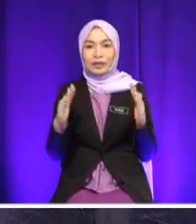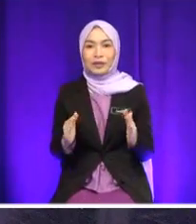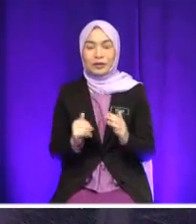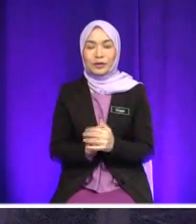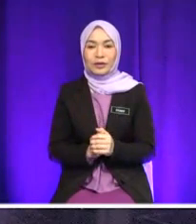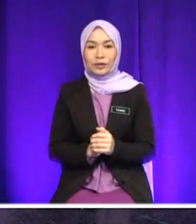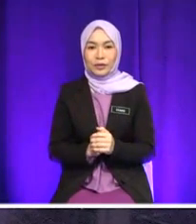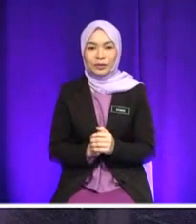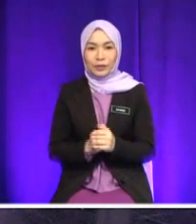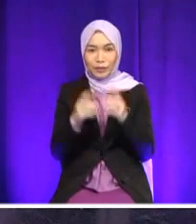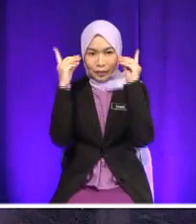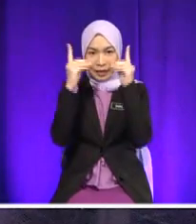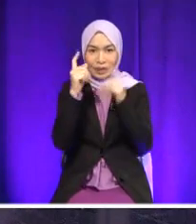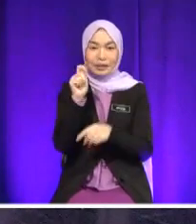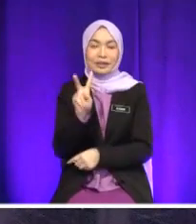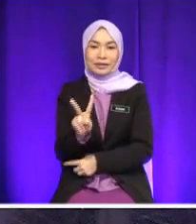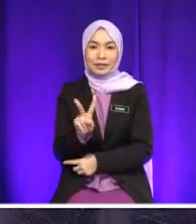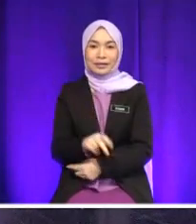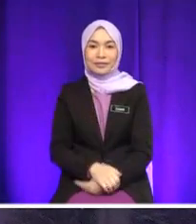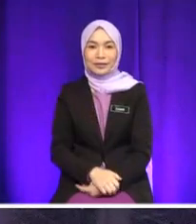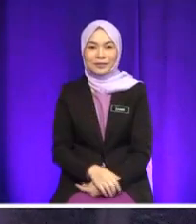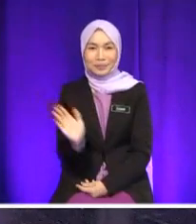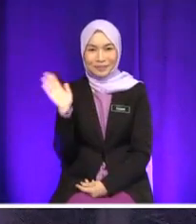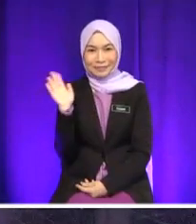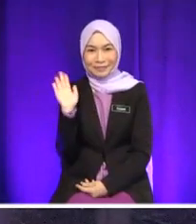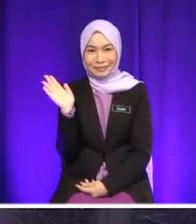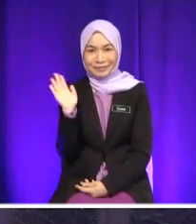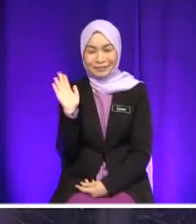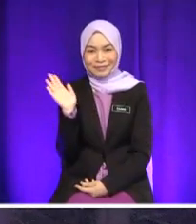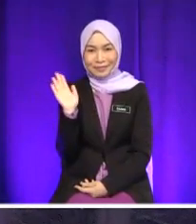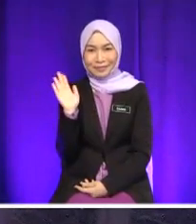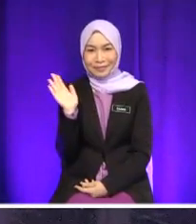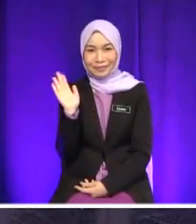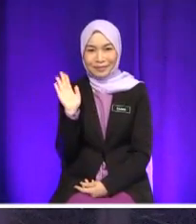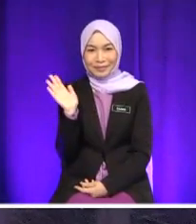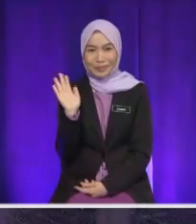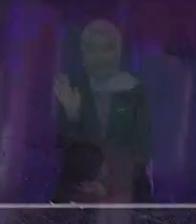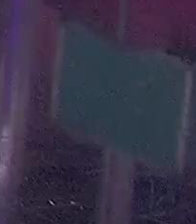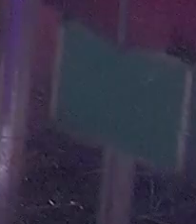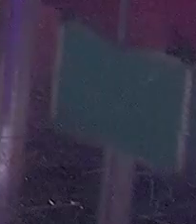tune in to DidikTV for more lessons like this. Till then, take care and bye! Bye.